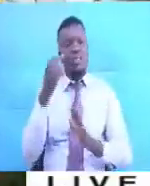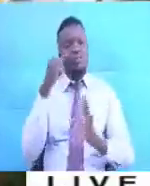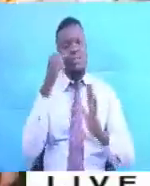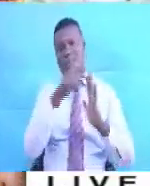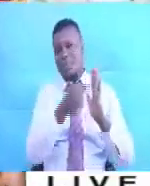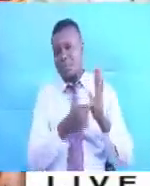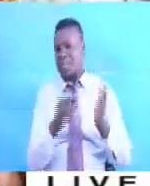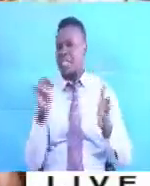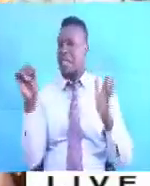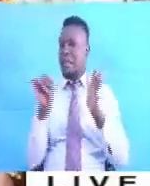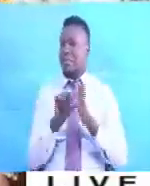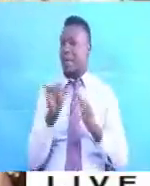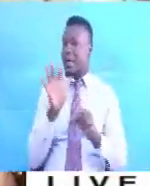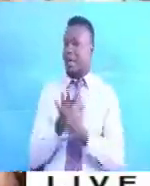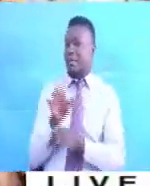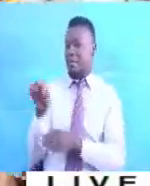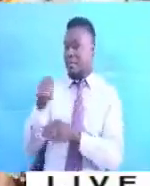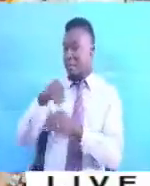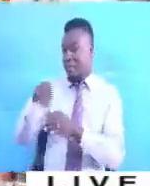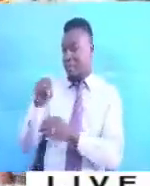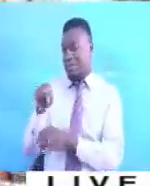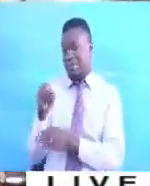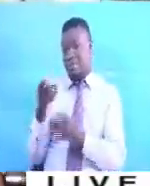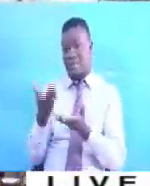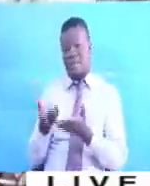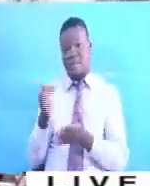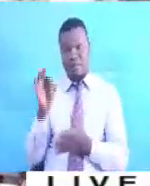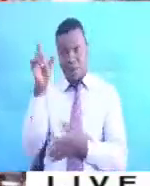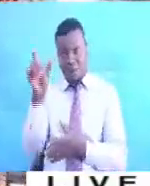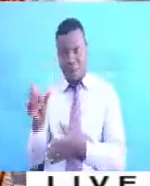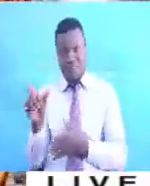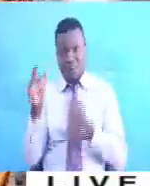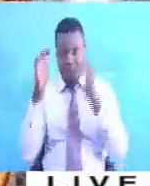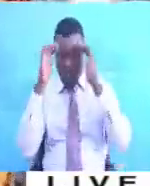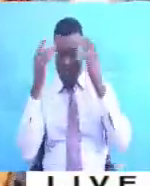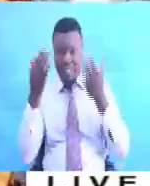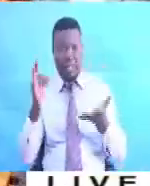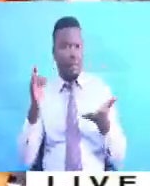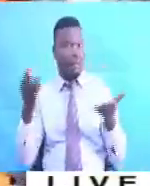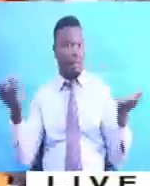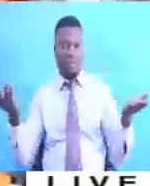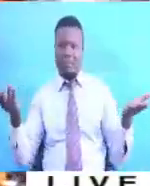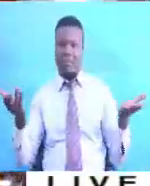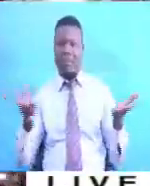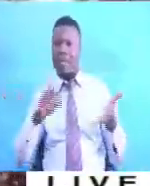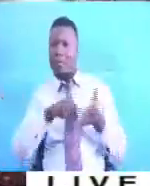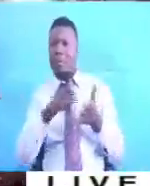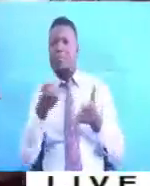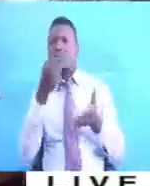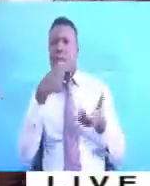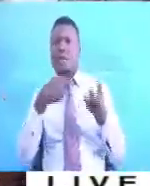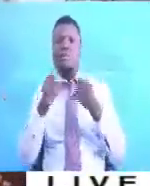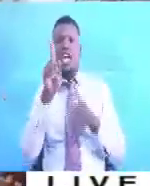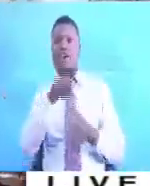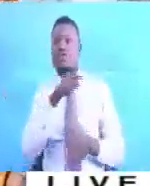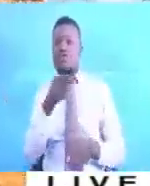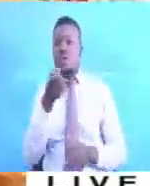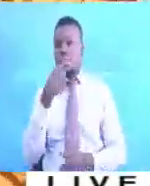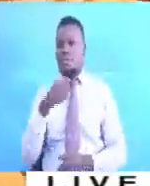are involved are likely to happen to a person in case he or she has been given a wrong